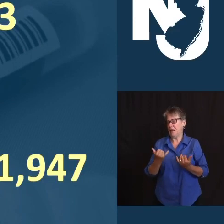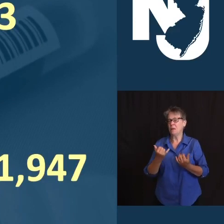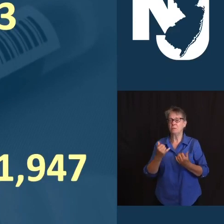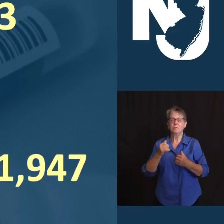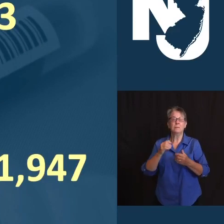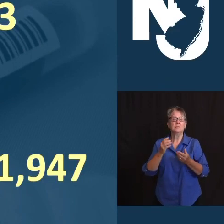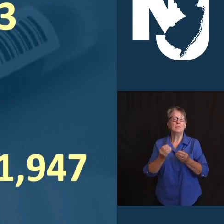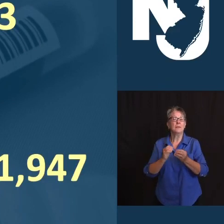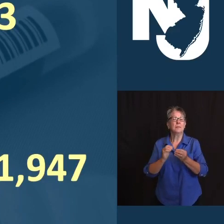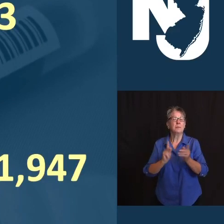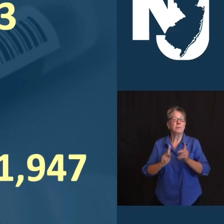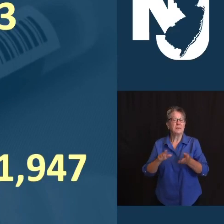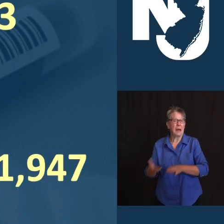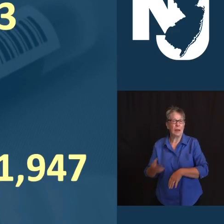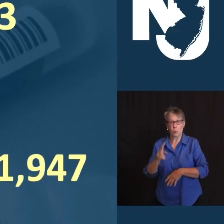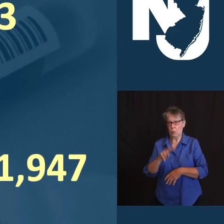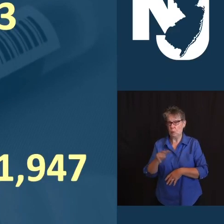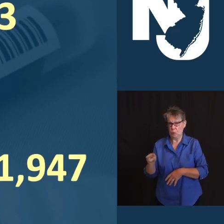4 months,